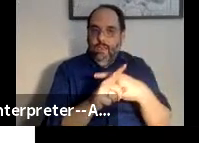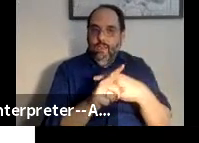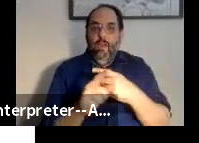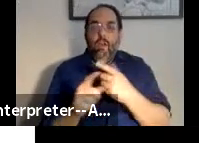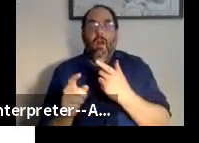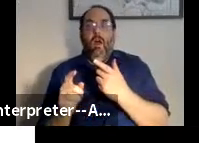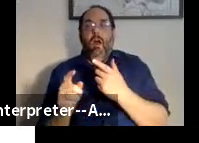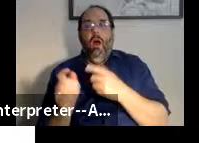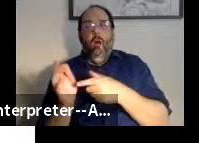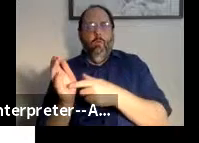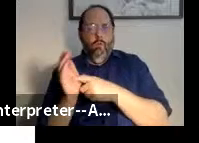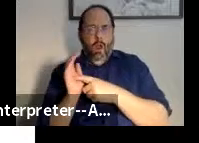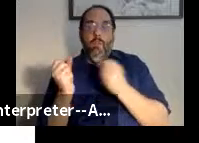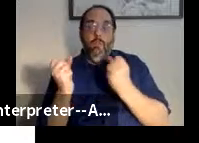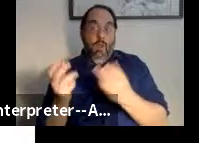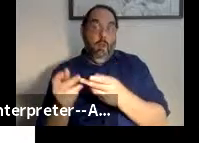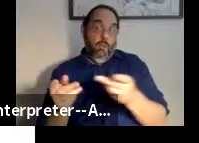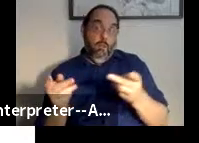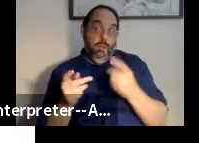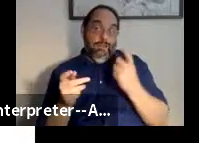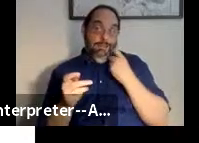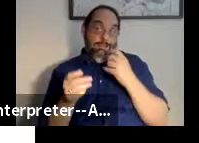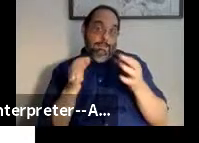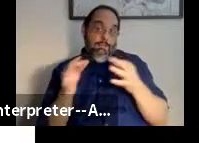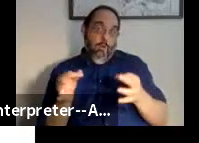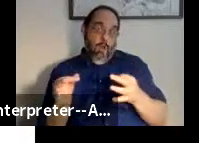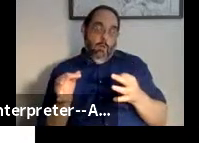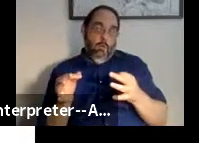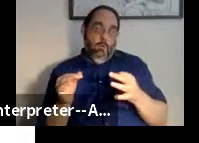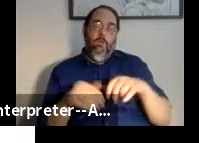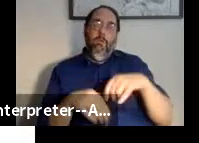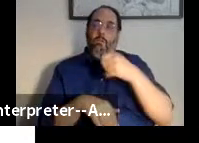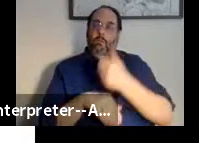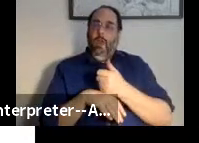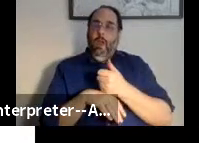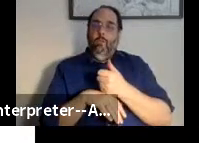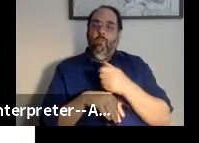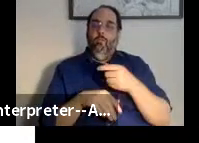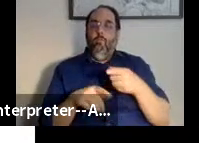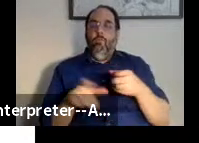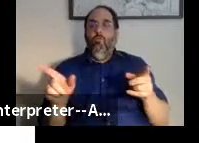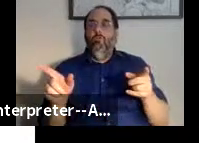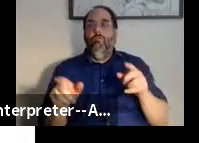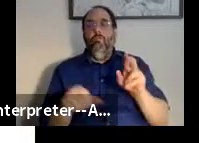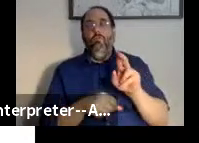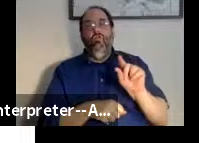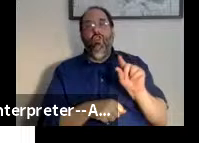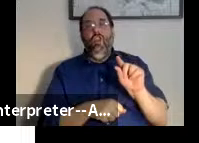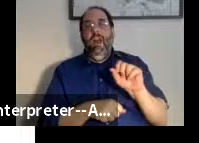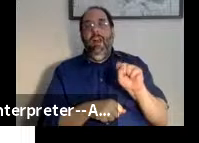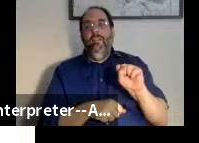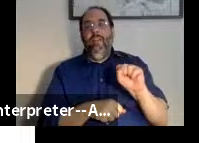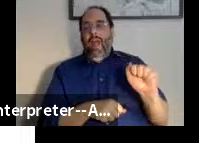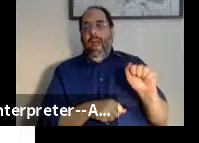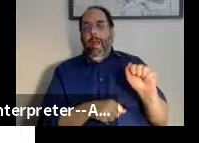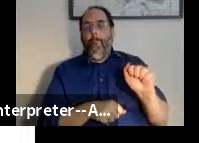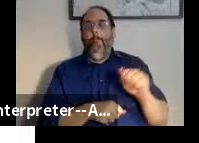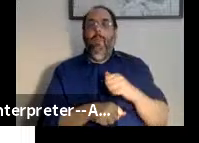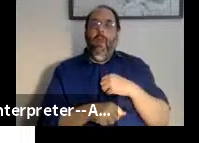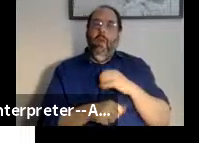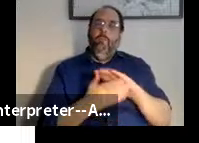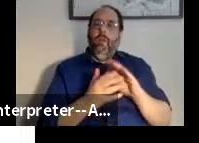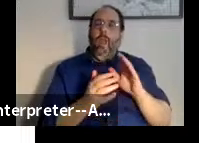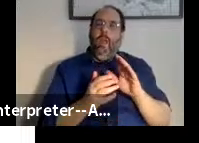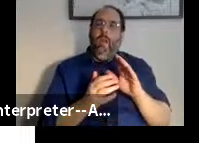requirements for many of the facilities that I was just talking about were established through the General Services Administration and became